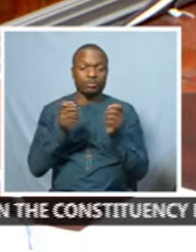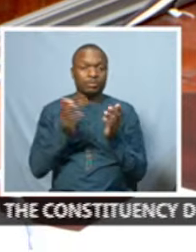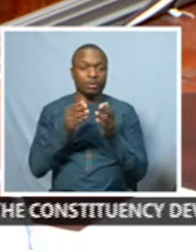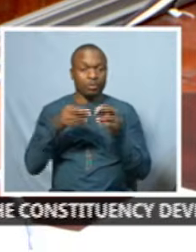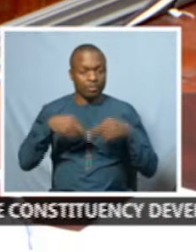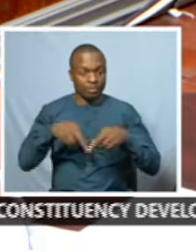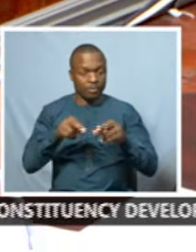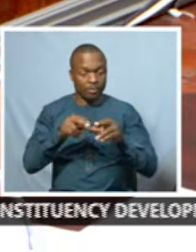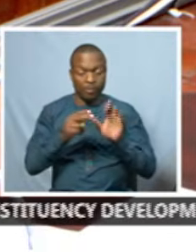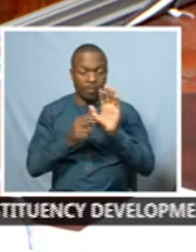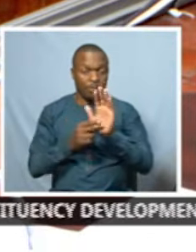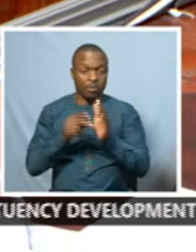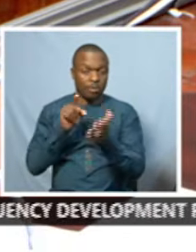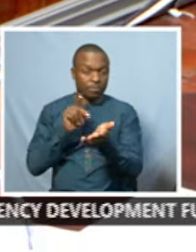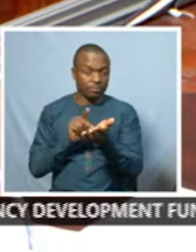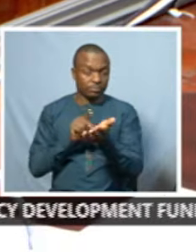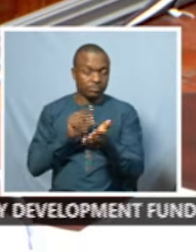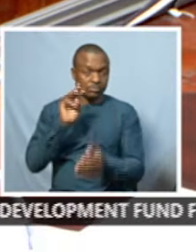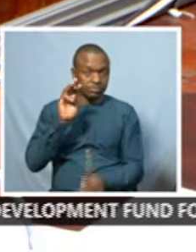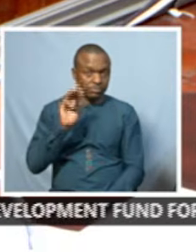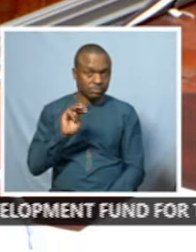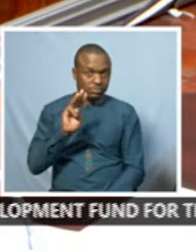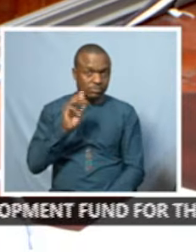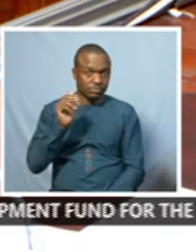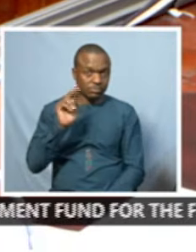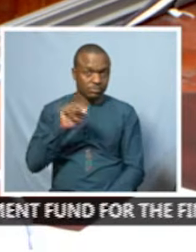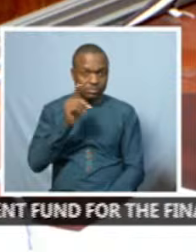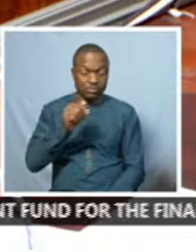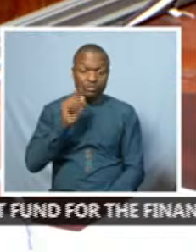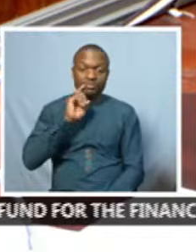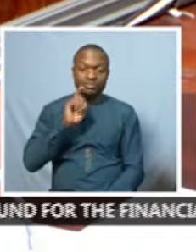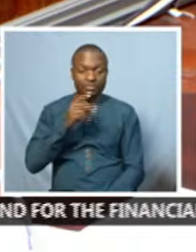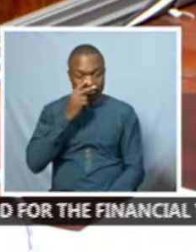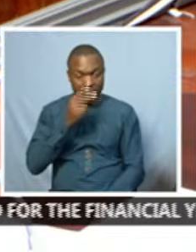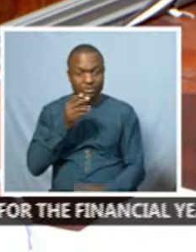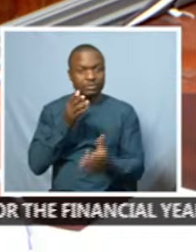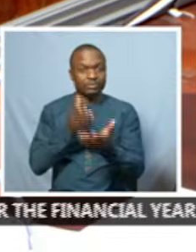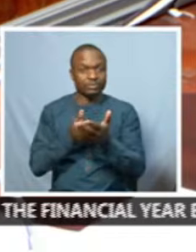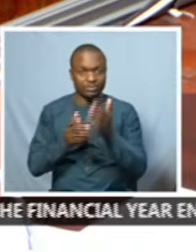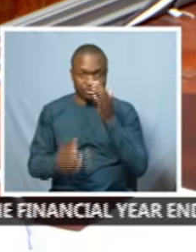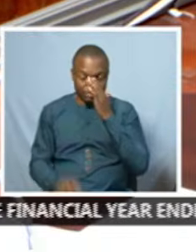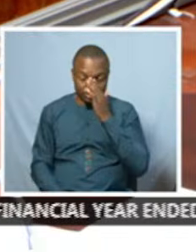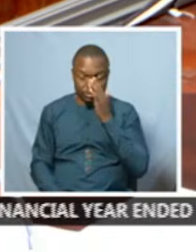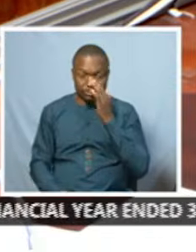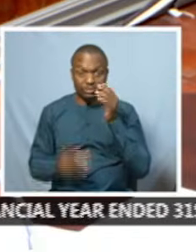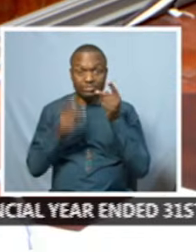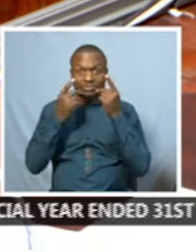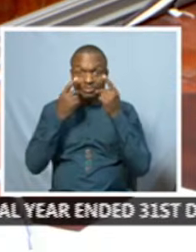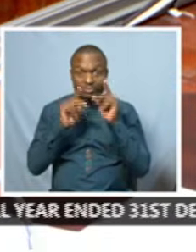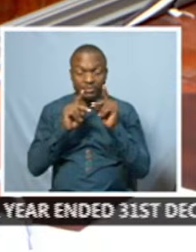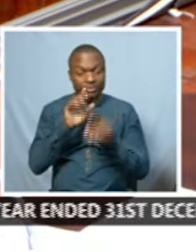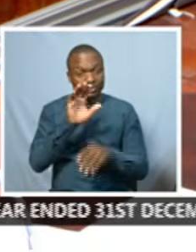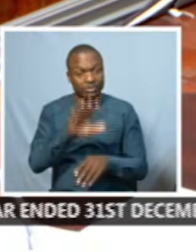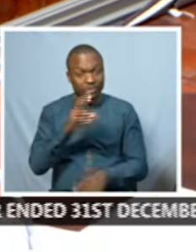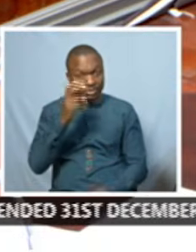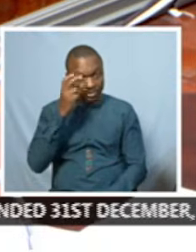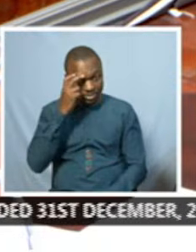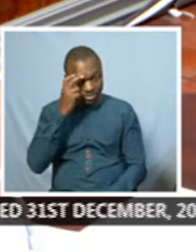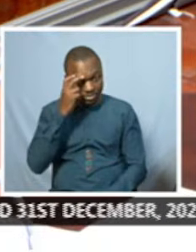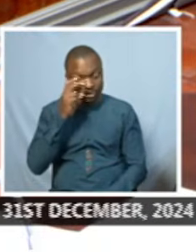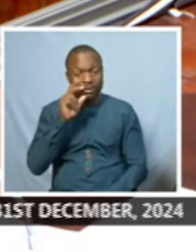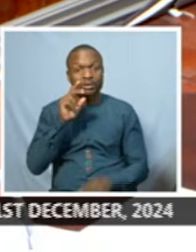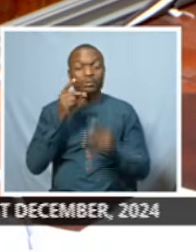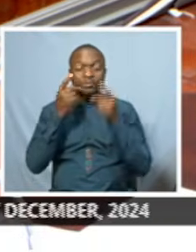Roads, as stated by Dr. Mwanza, cannot. You need to look at this. The public there is watching. The public have